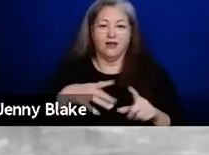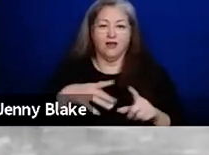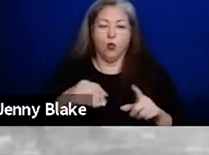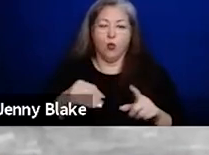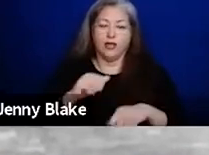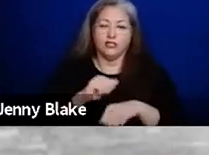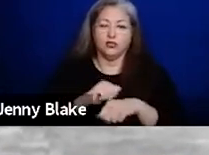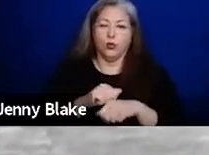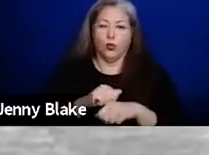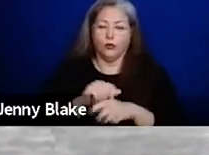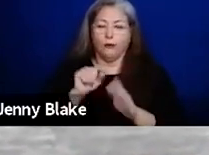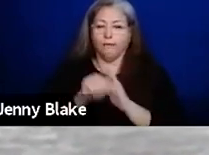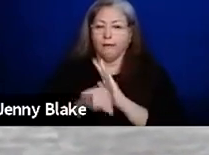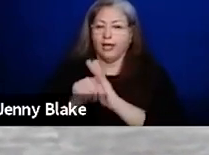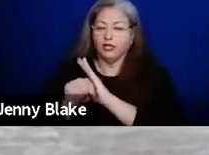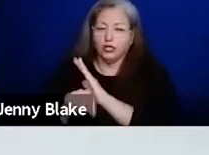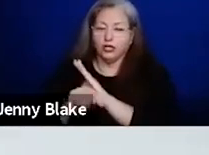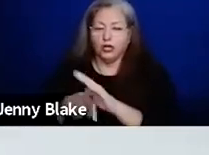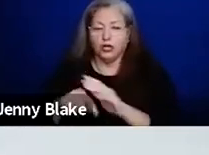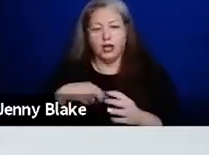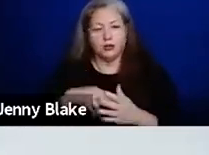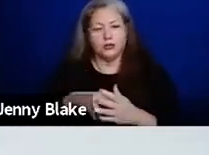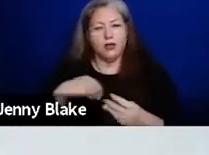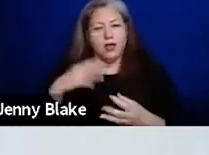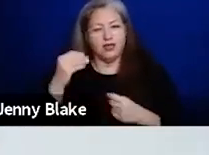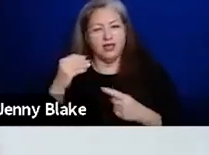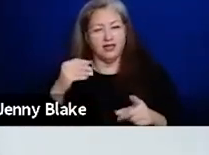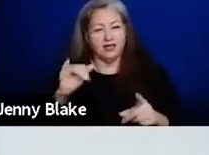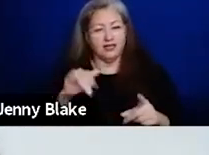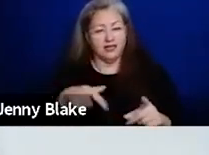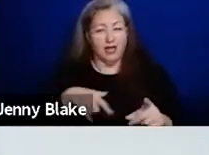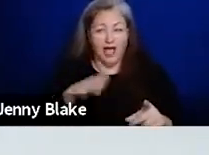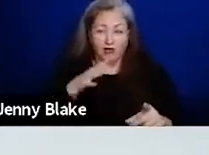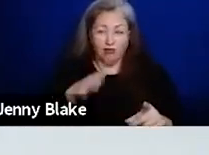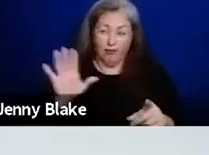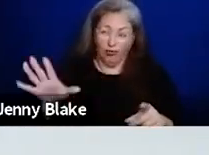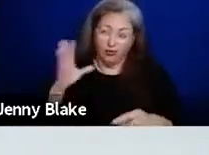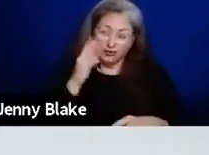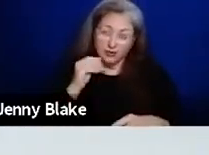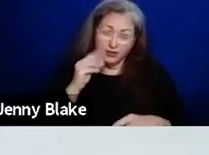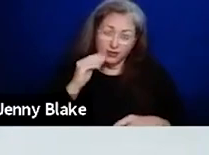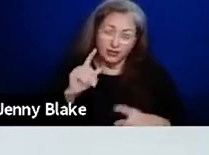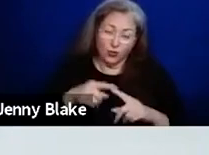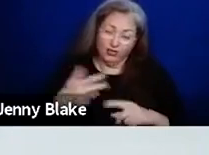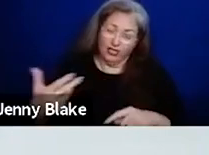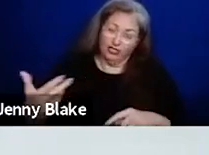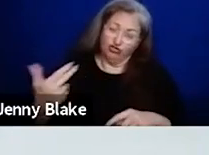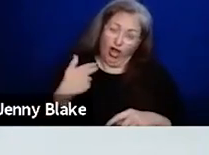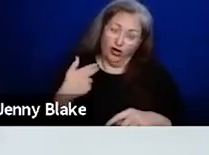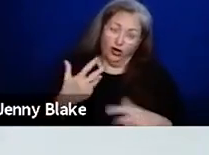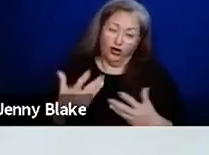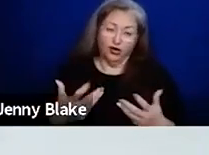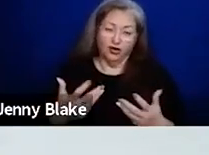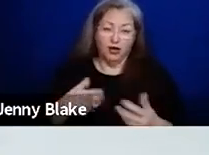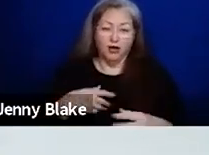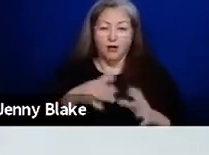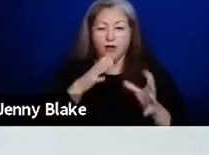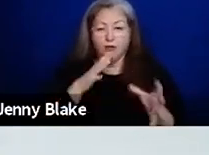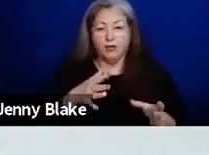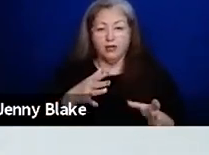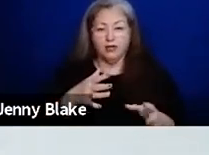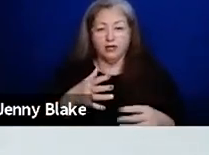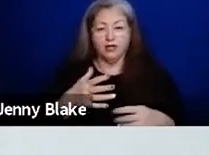Massacre. And I was standing there thinking, is this what my grandmother went to when they shot her? My grandmother was